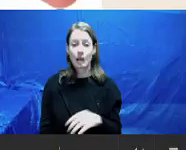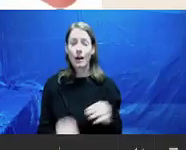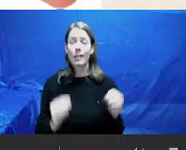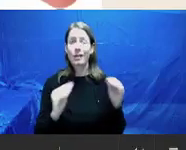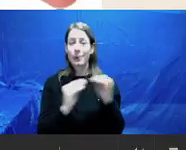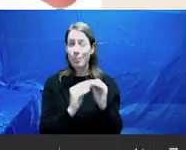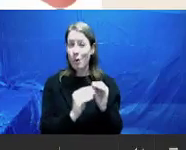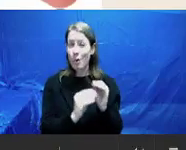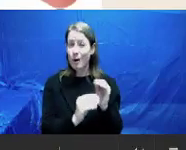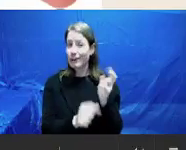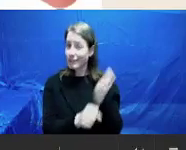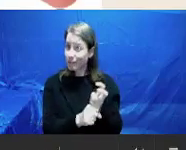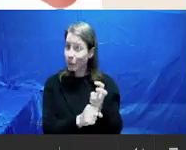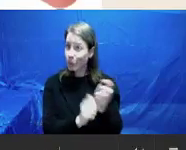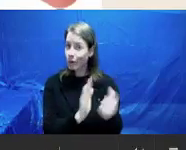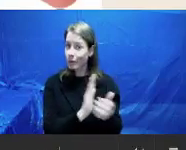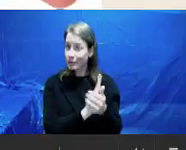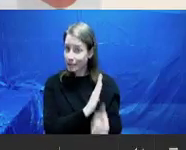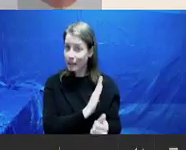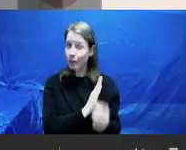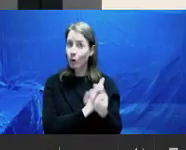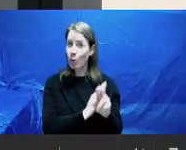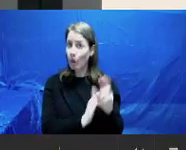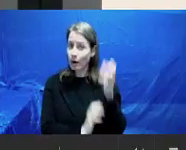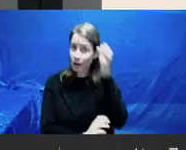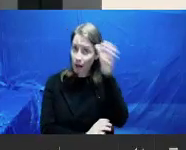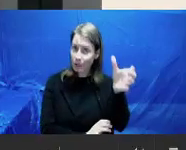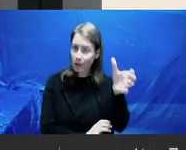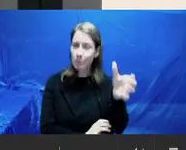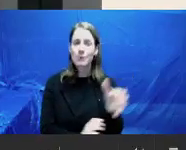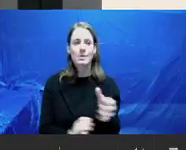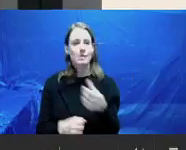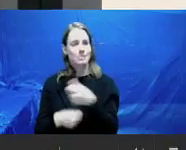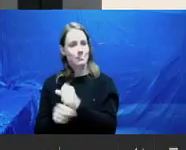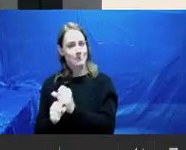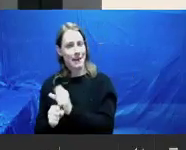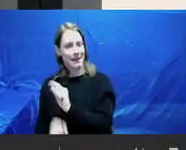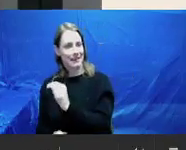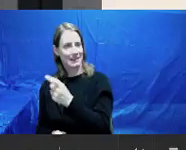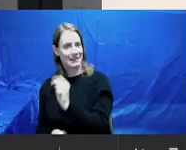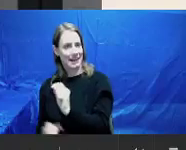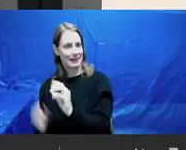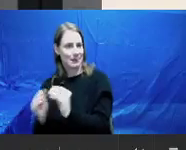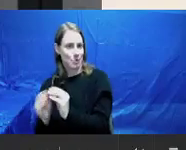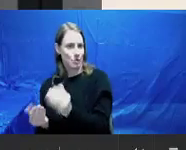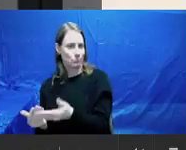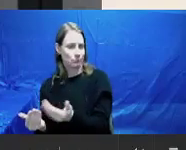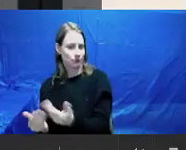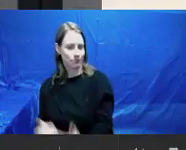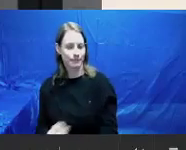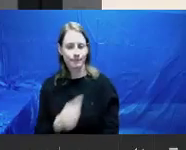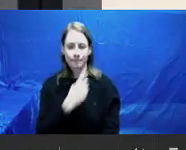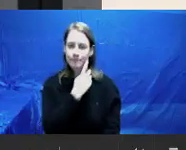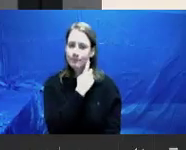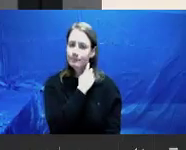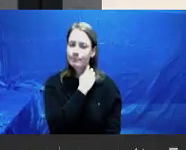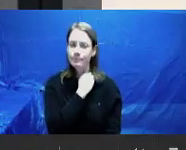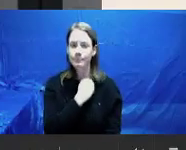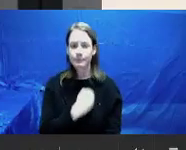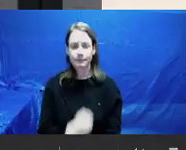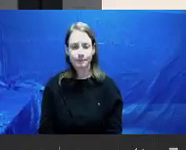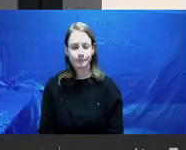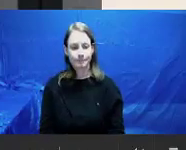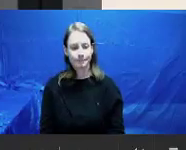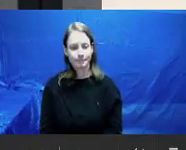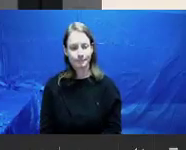more accessible the text. Finally, I think that there is a mistake that I know I have certainly made in the classroom,